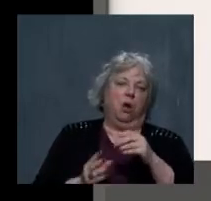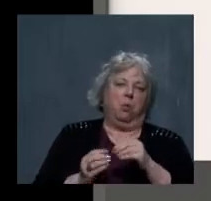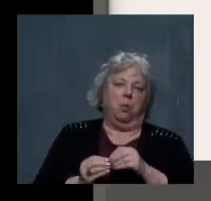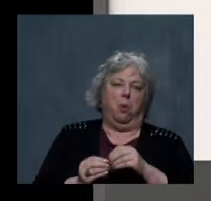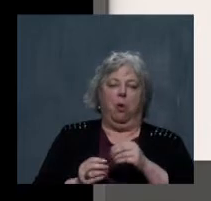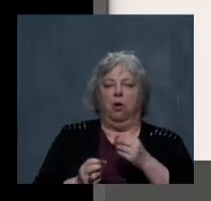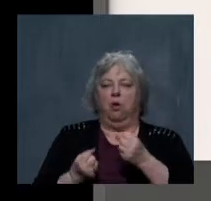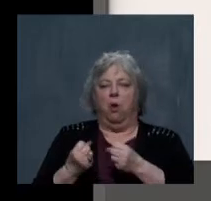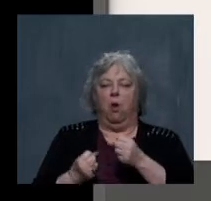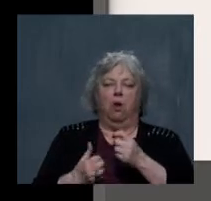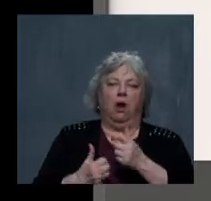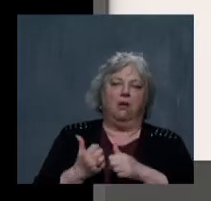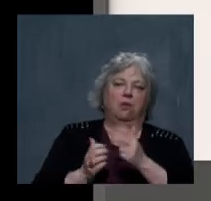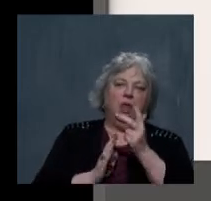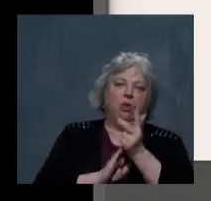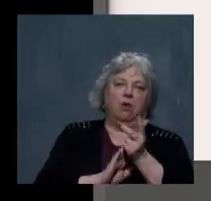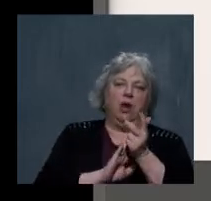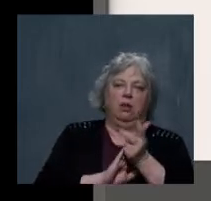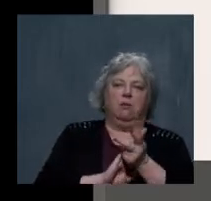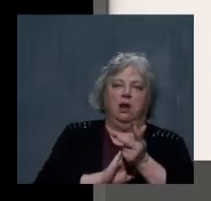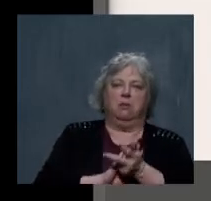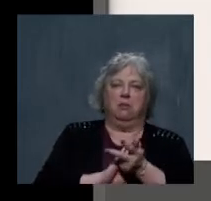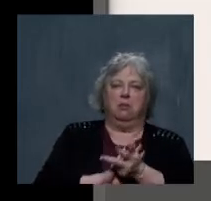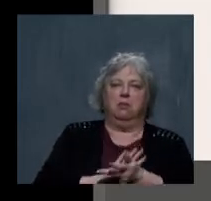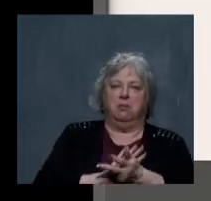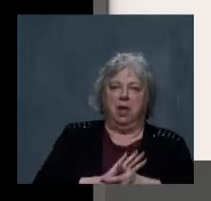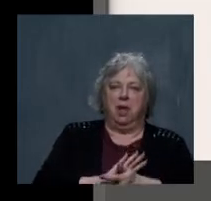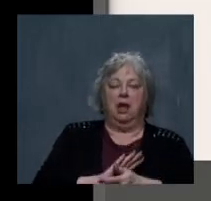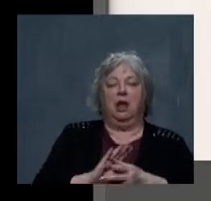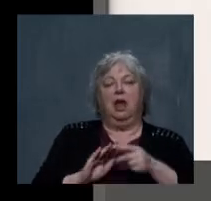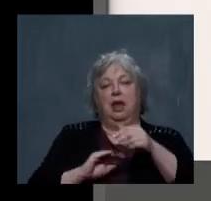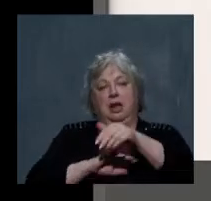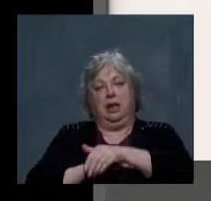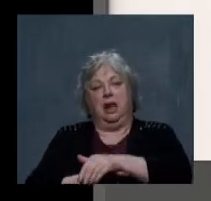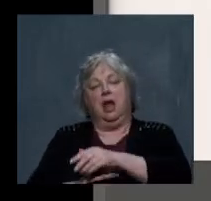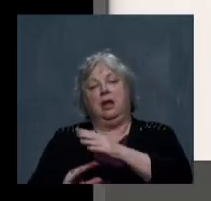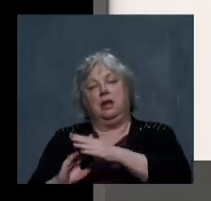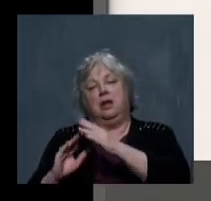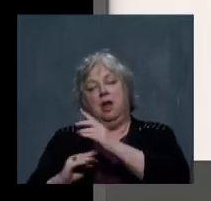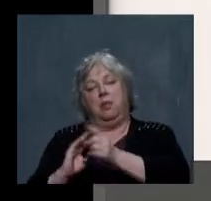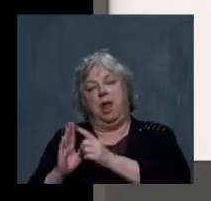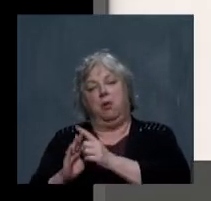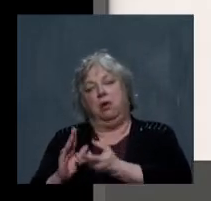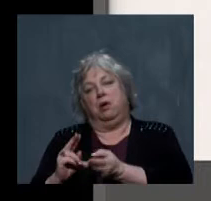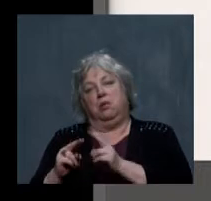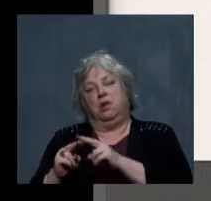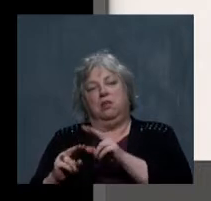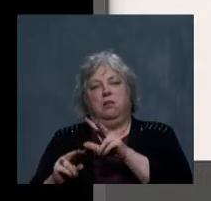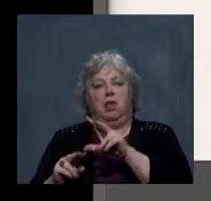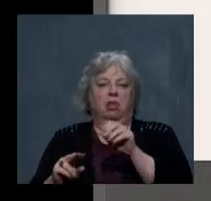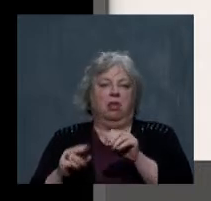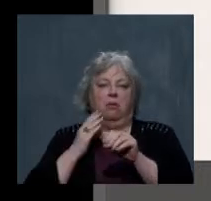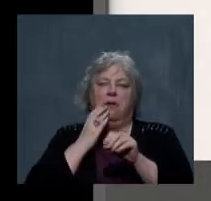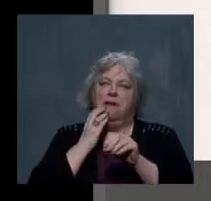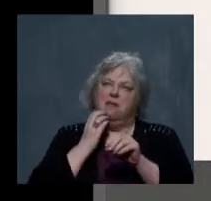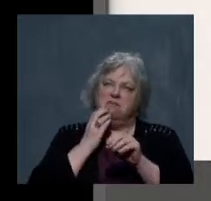vehicle every 3 minutes, and during the PM peak hour, an increase of about 30,